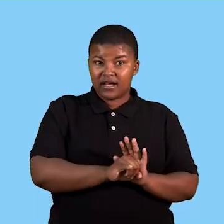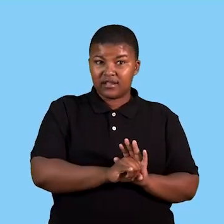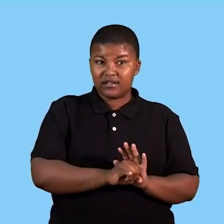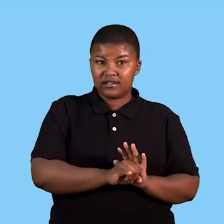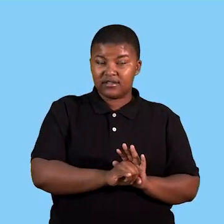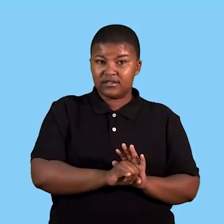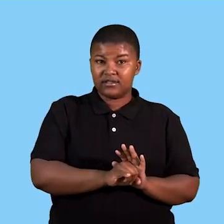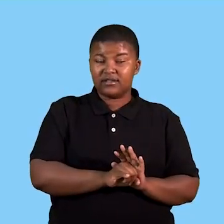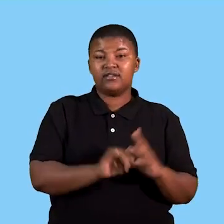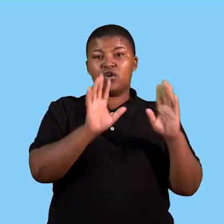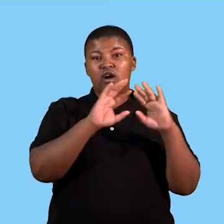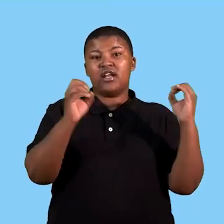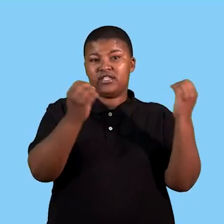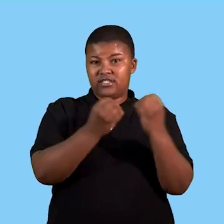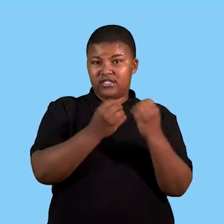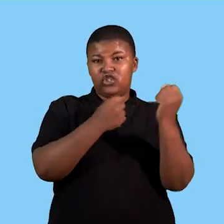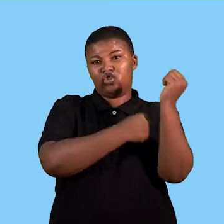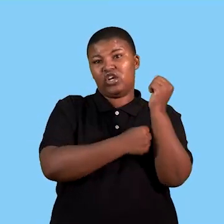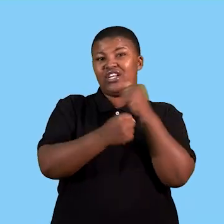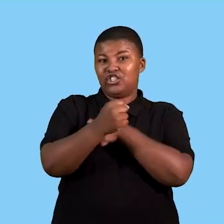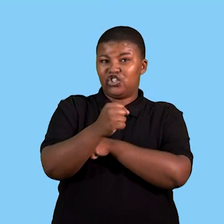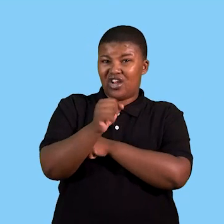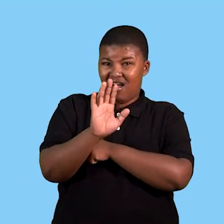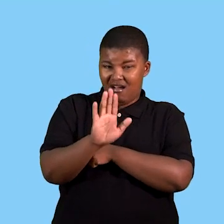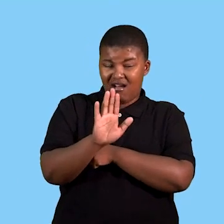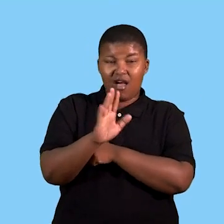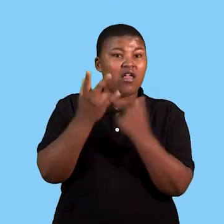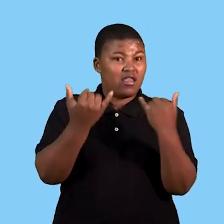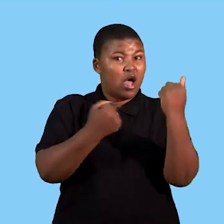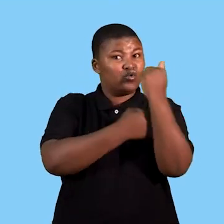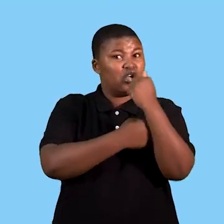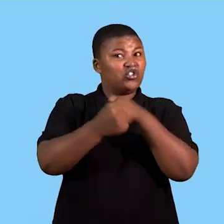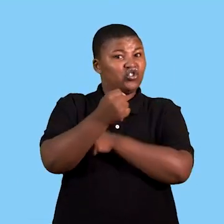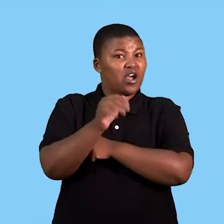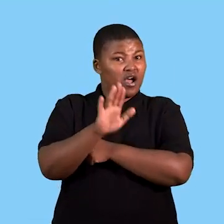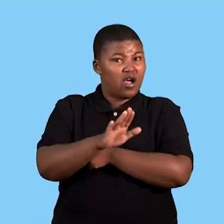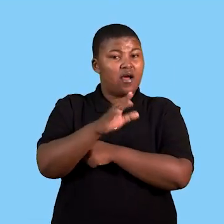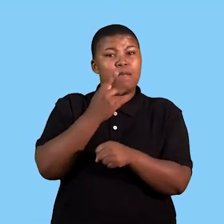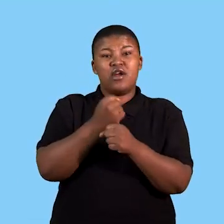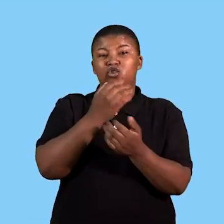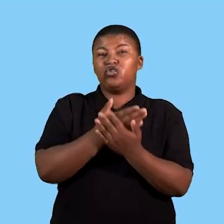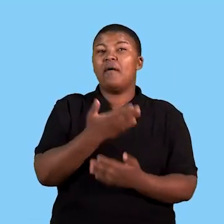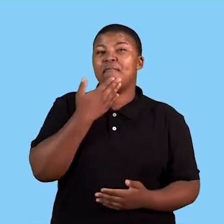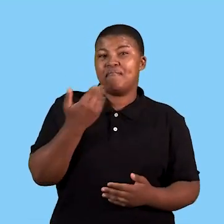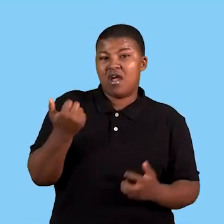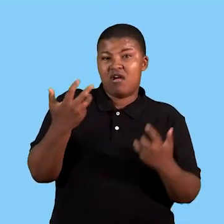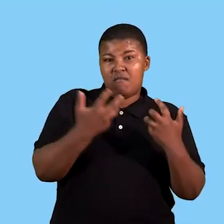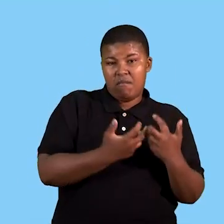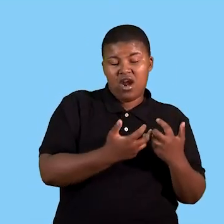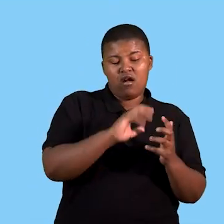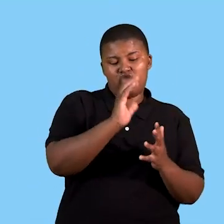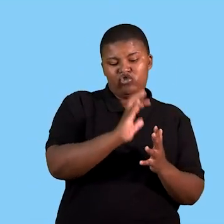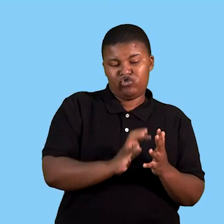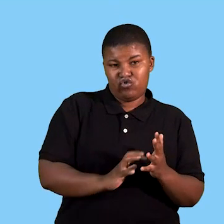Identify, now let's again look, organizational structure. Now we have to identify the structure that will be best